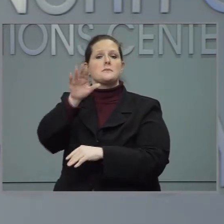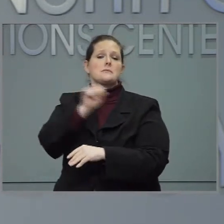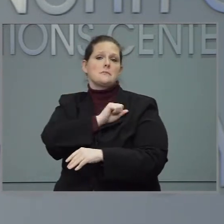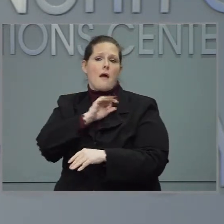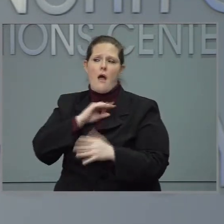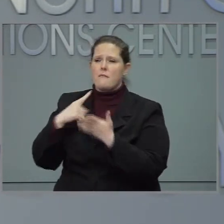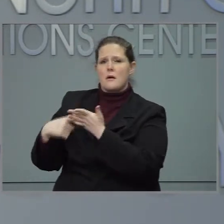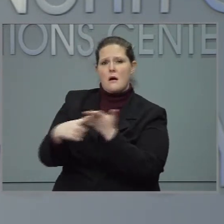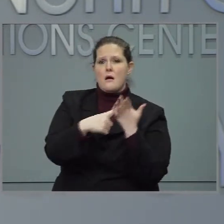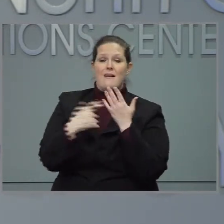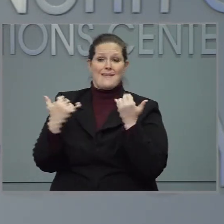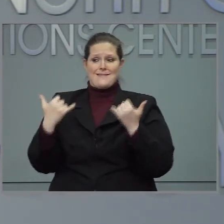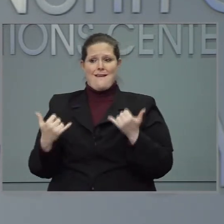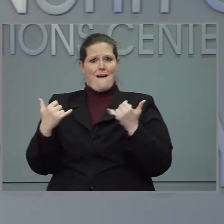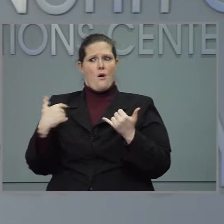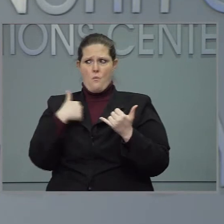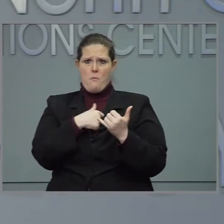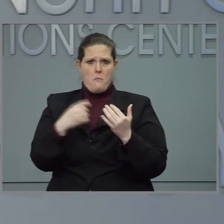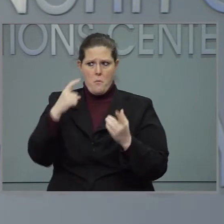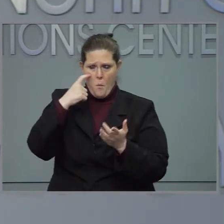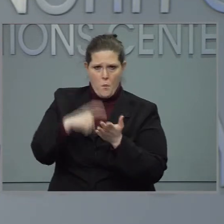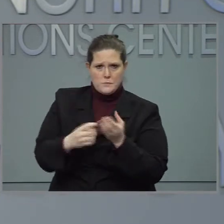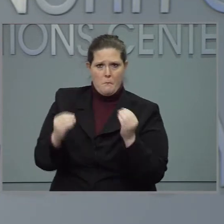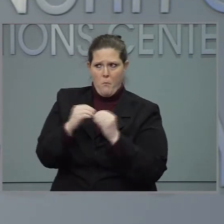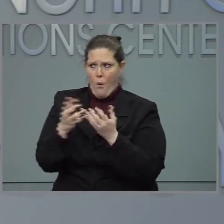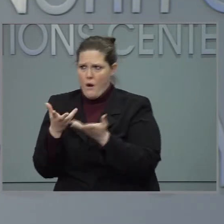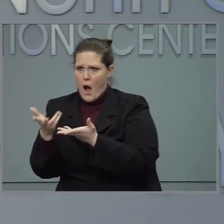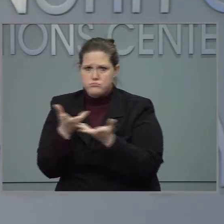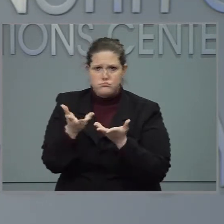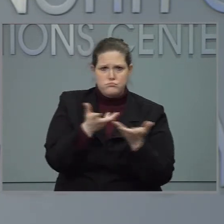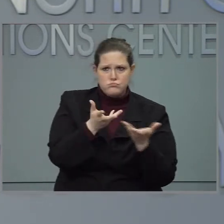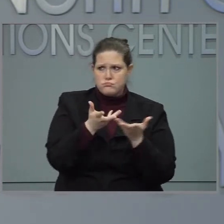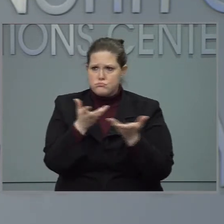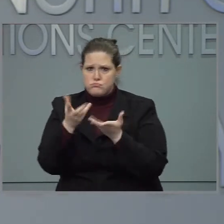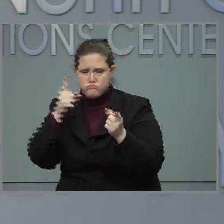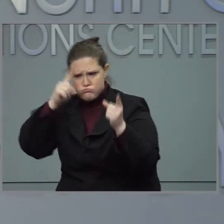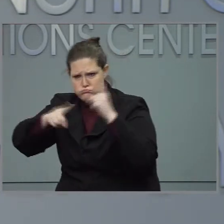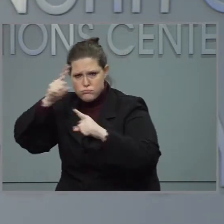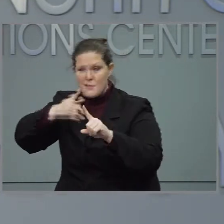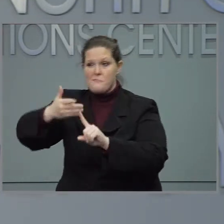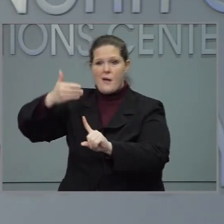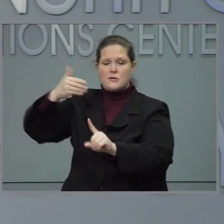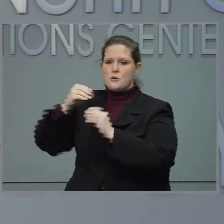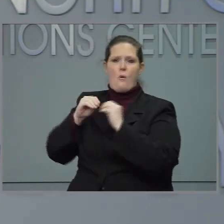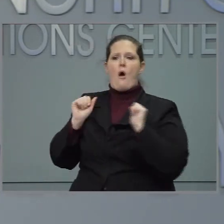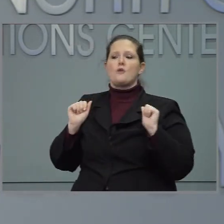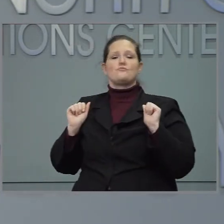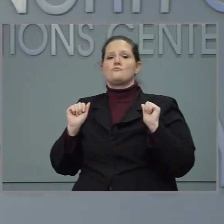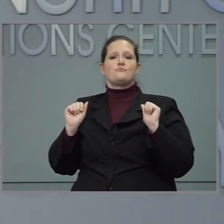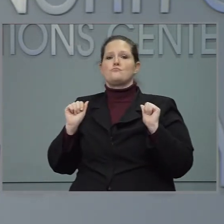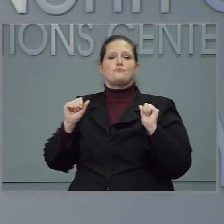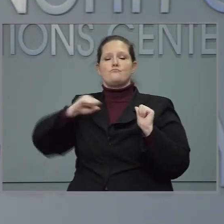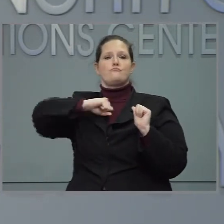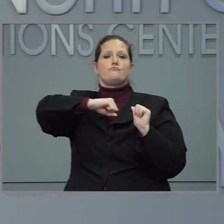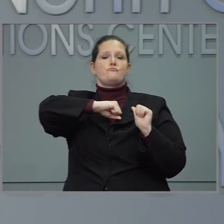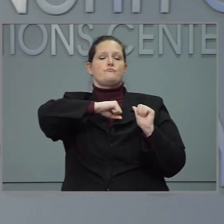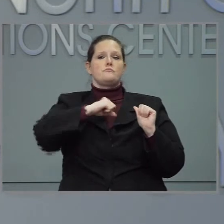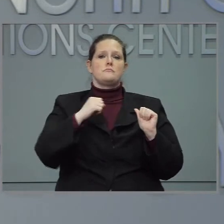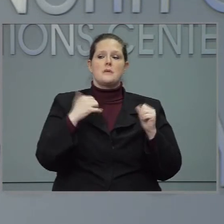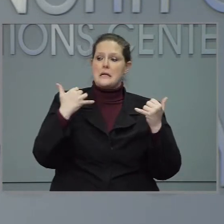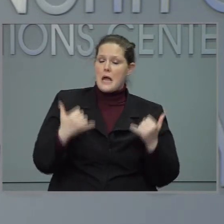than there has been in past years. We all understand that this is a process, and we start that process